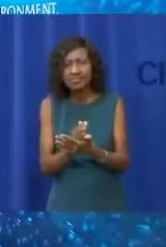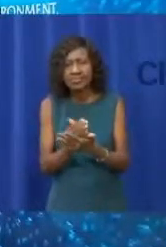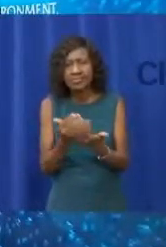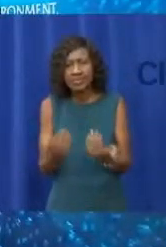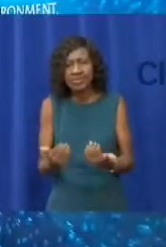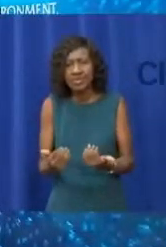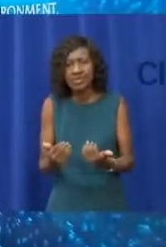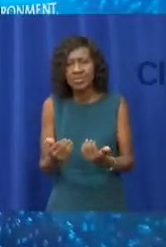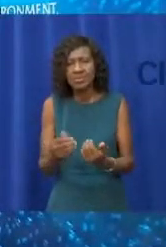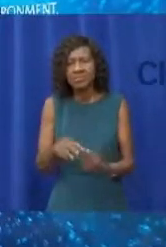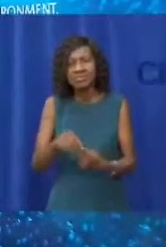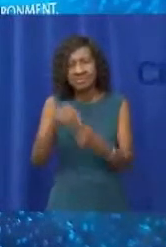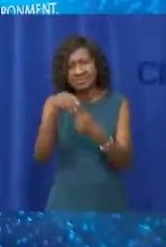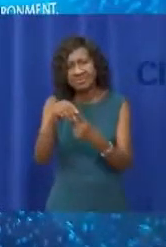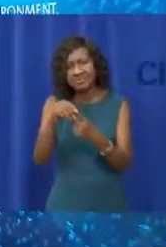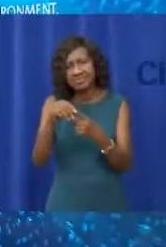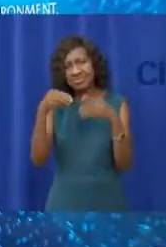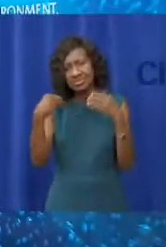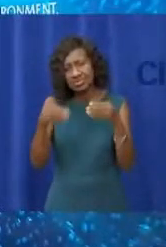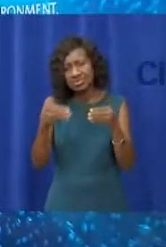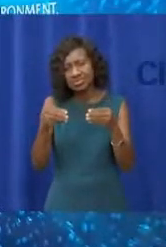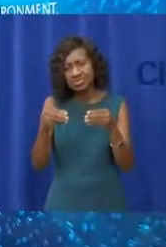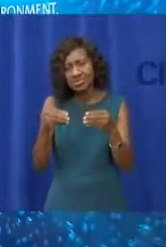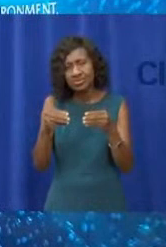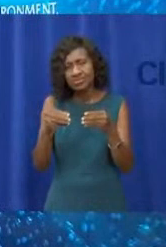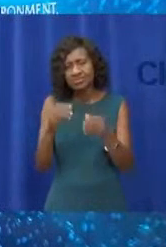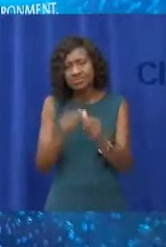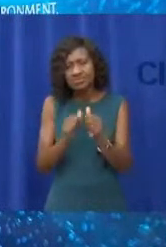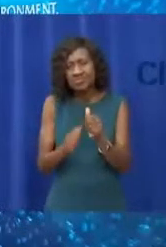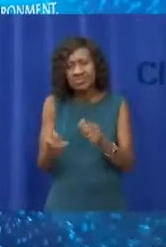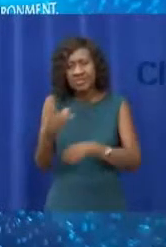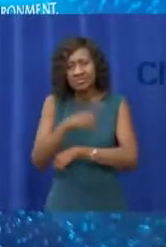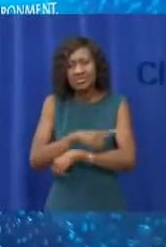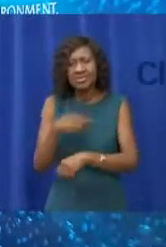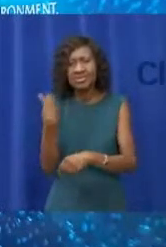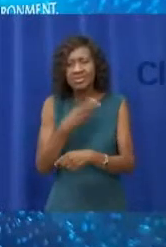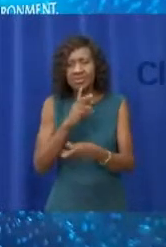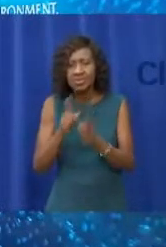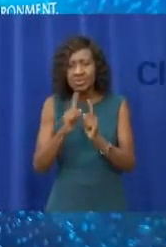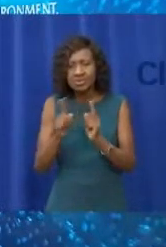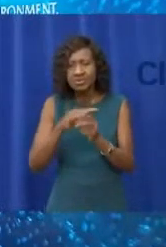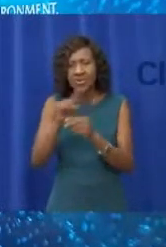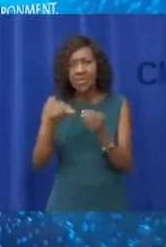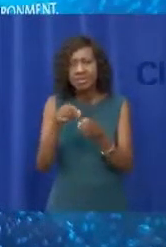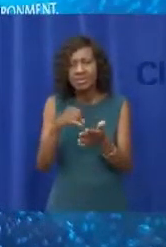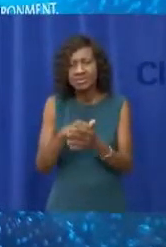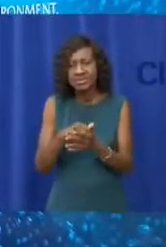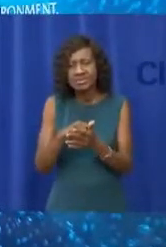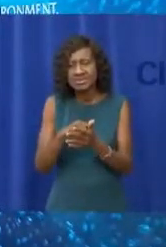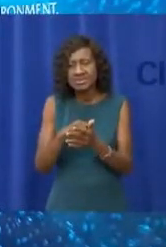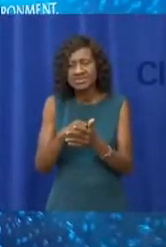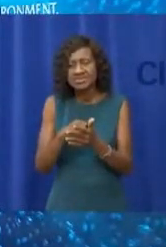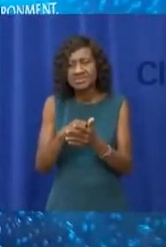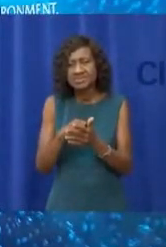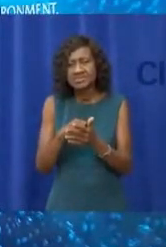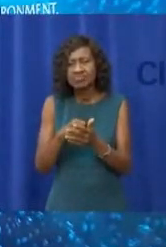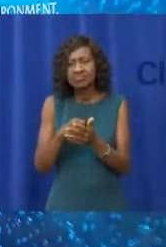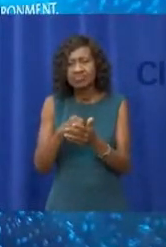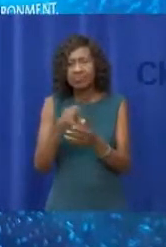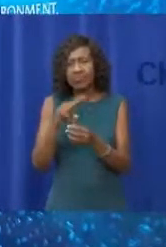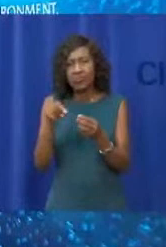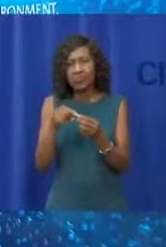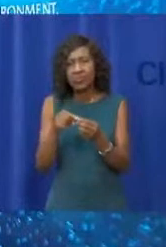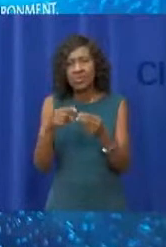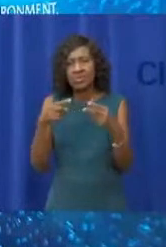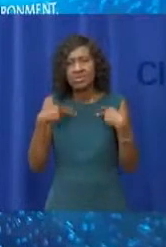category, and those conversations take place on a daily basis that will be managed at government level. I feed into the situation